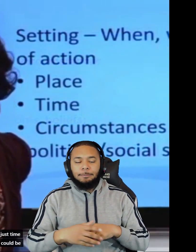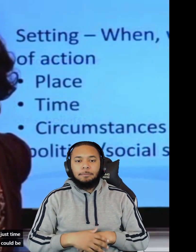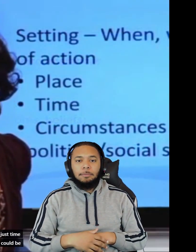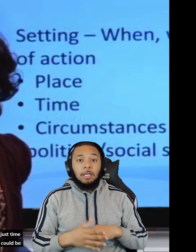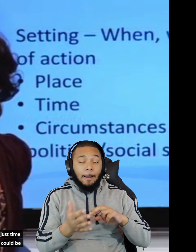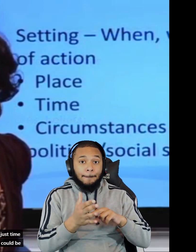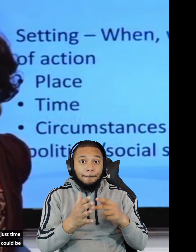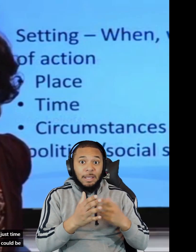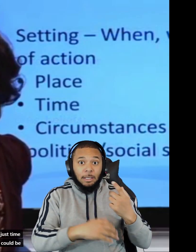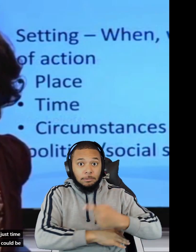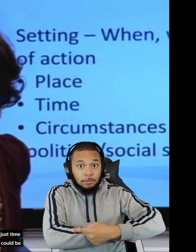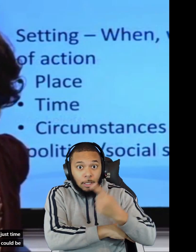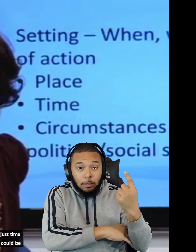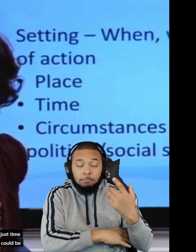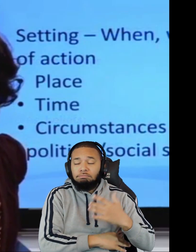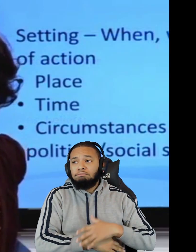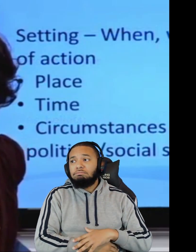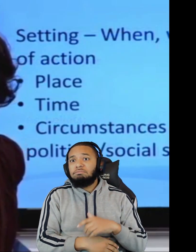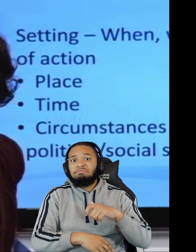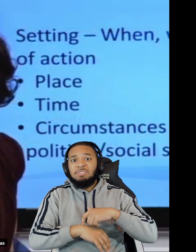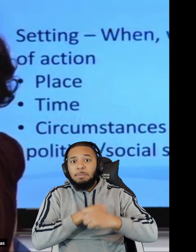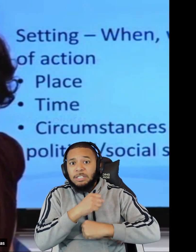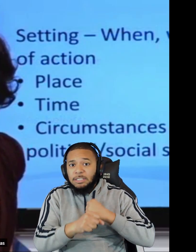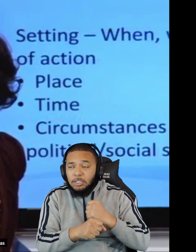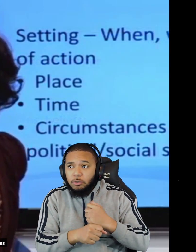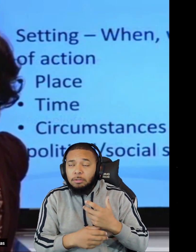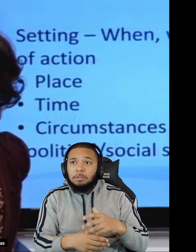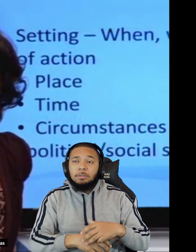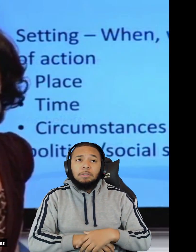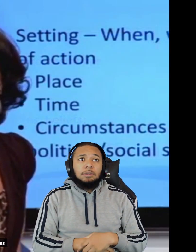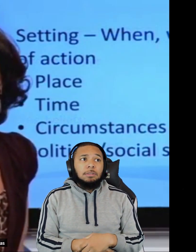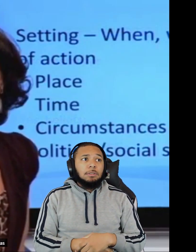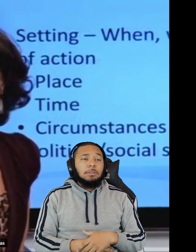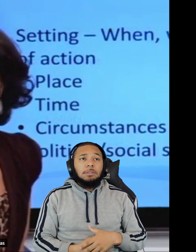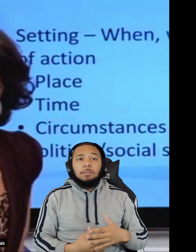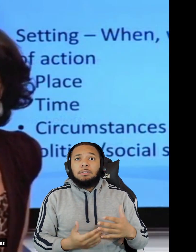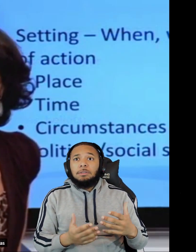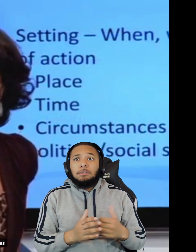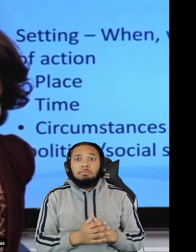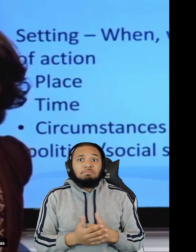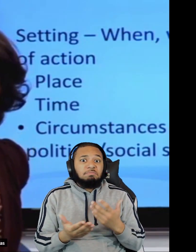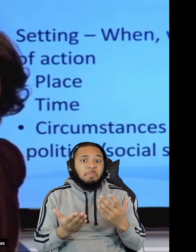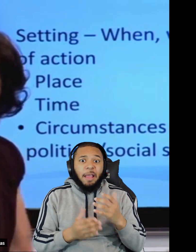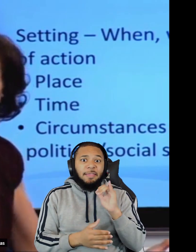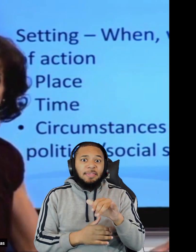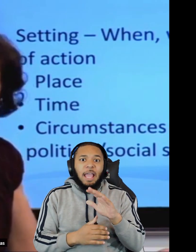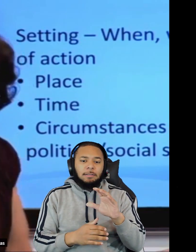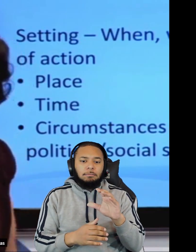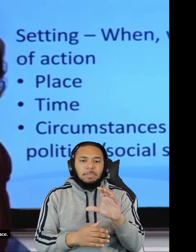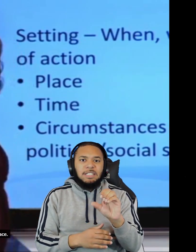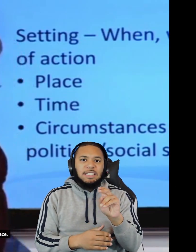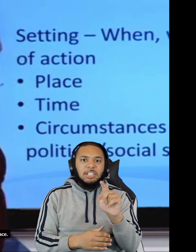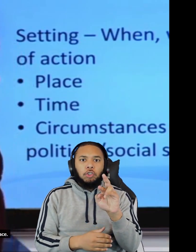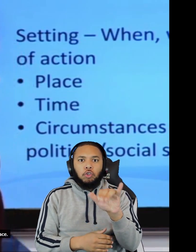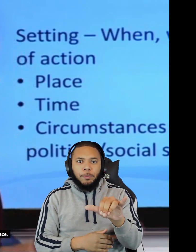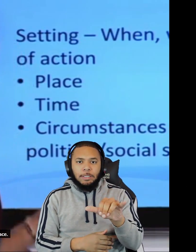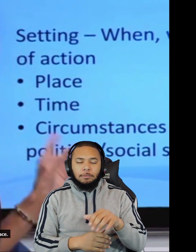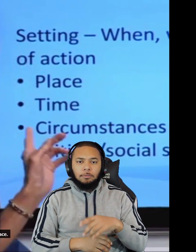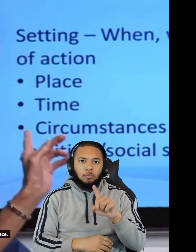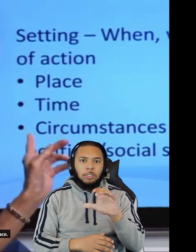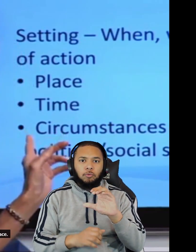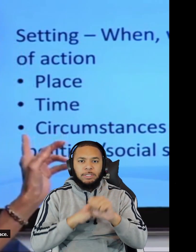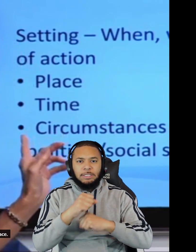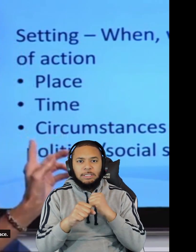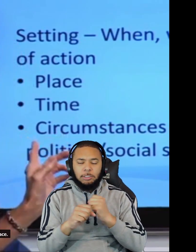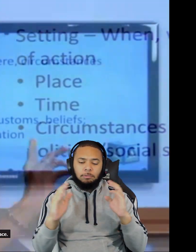of day. It could be time of year. It could be time of the century. Where was it and when